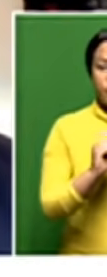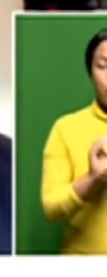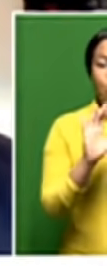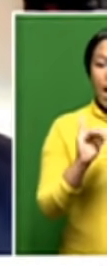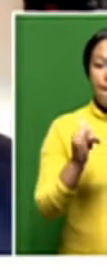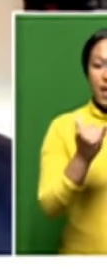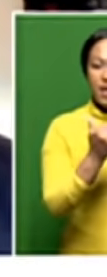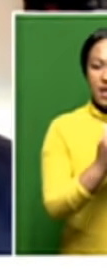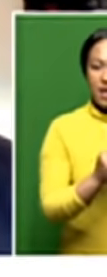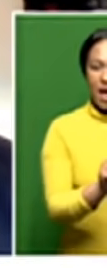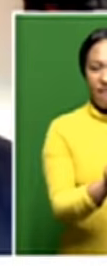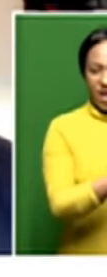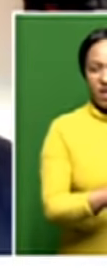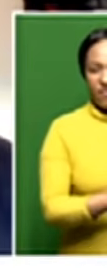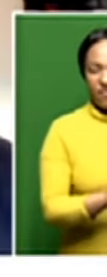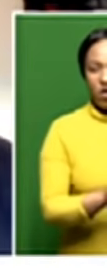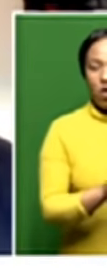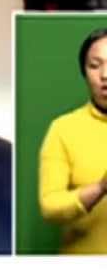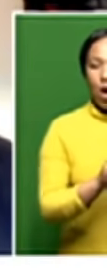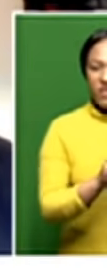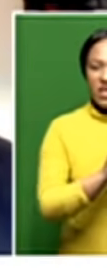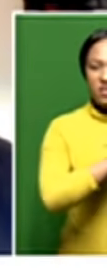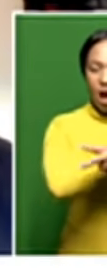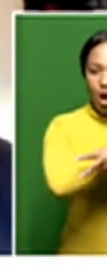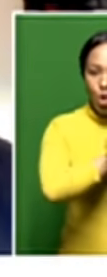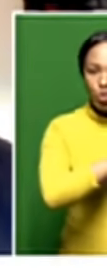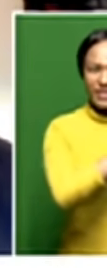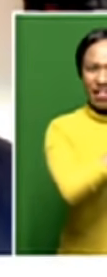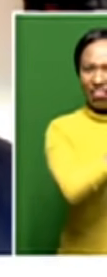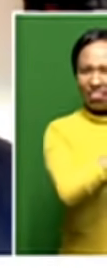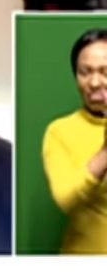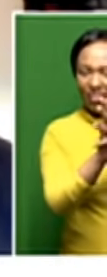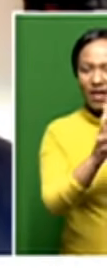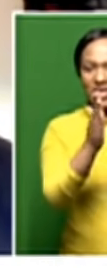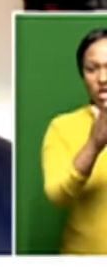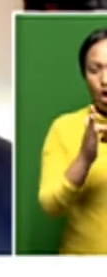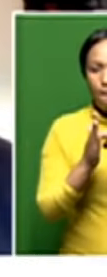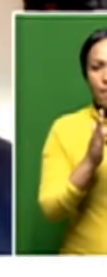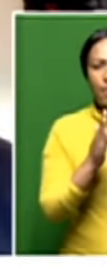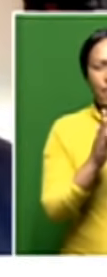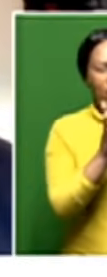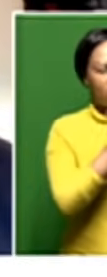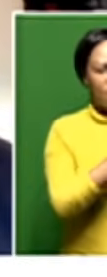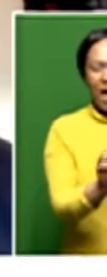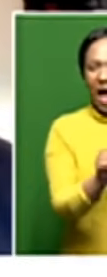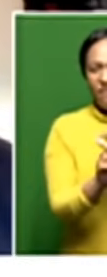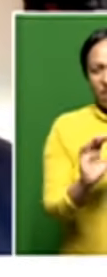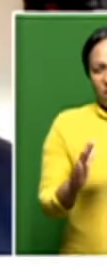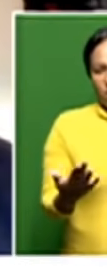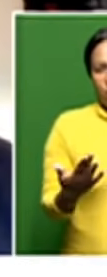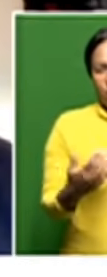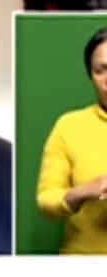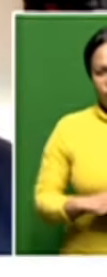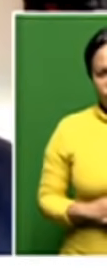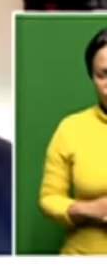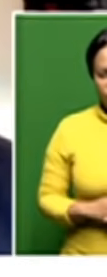Brand was also affected by the looting that we saw 2 weeks ago. You know, what kind of effect has it had on your bottom